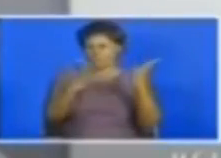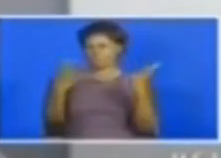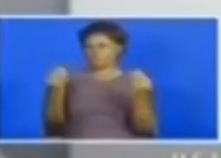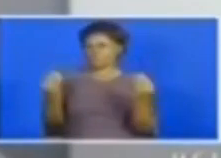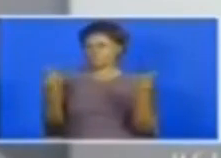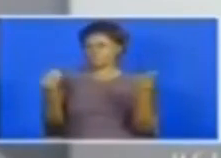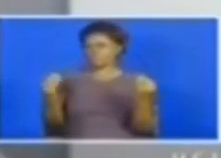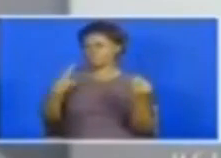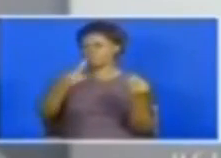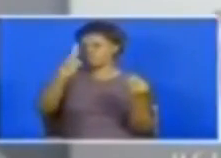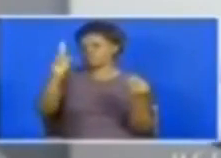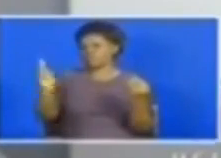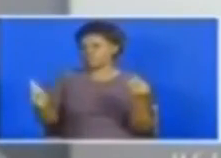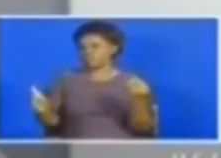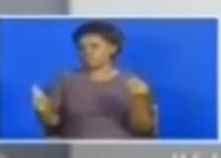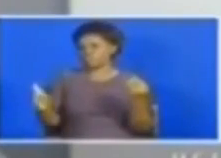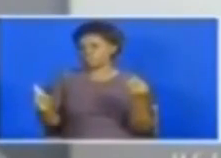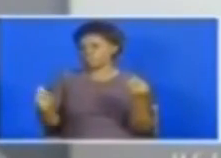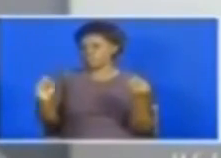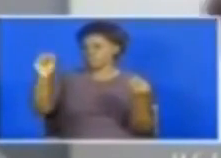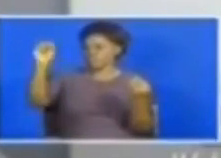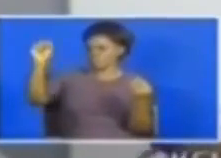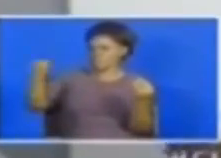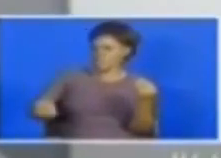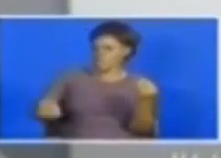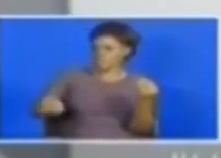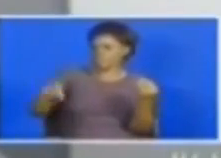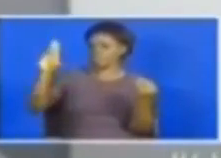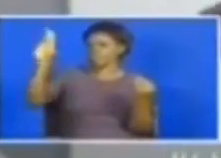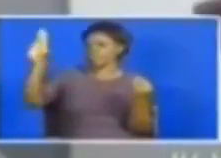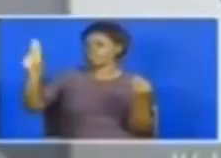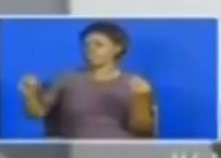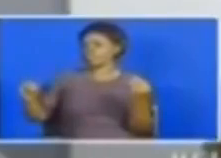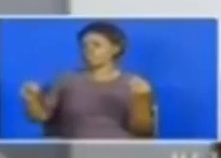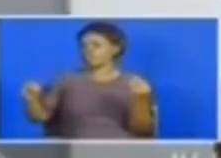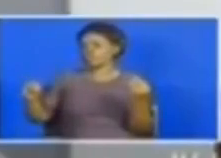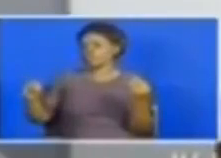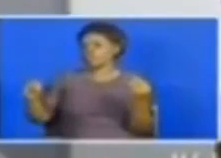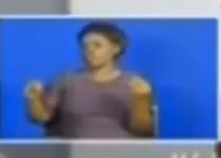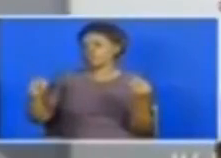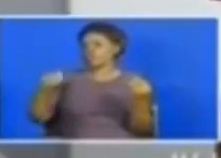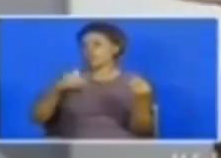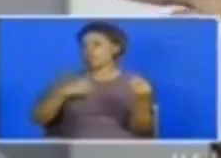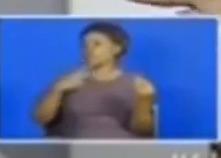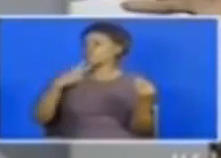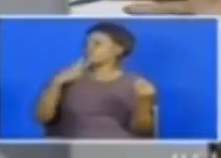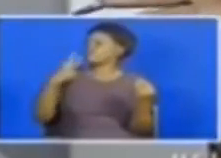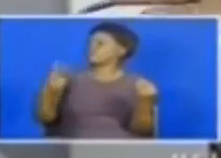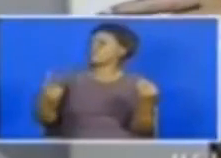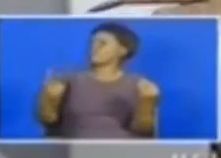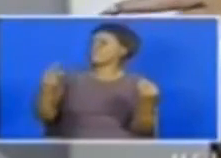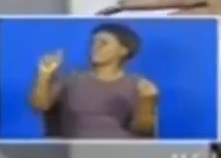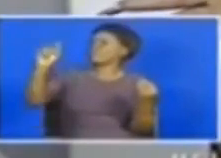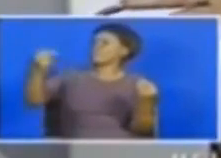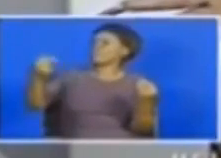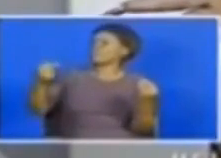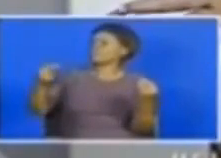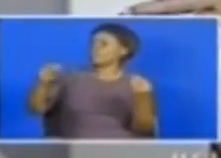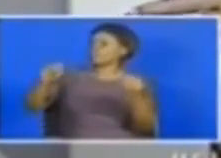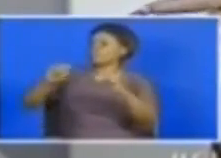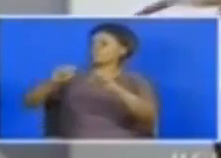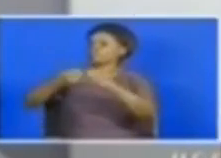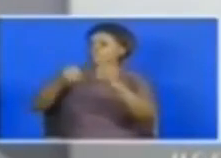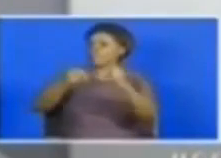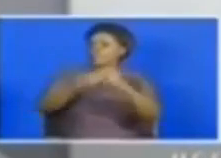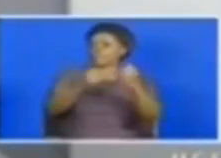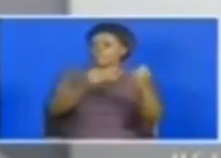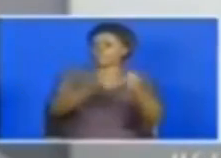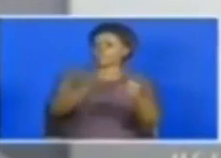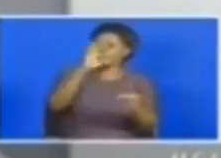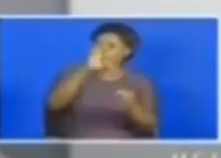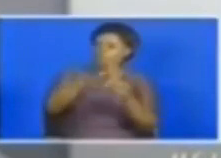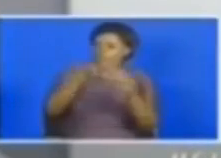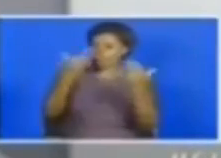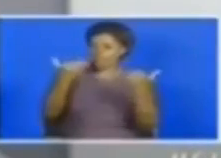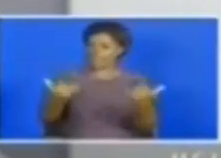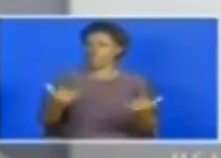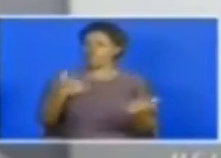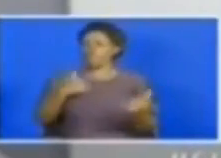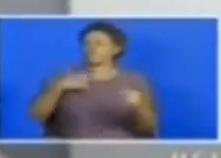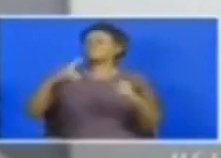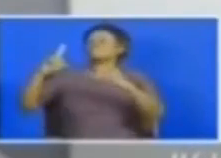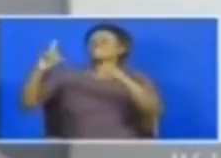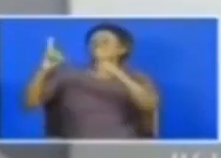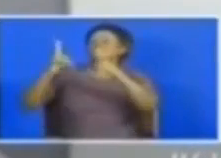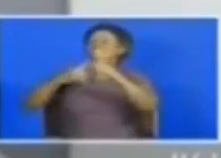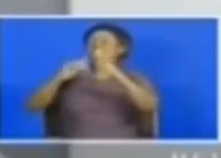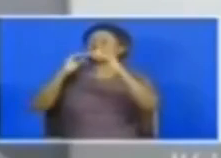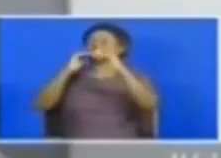question as to whether you want the constitution. It was a yes or no. And still there we had about 200,000 spoiled votes. Now we've got